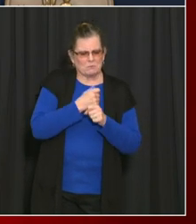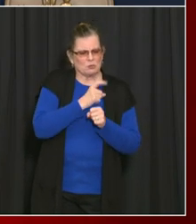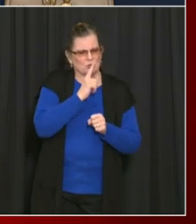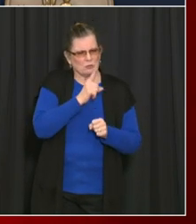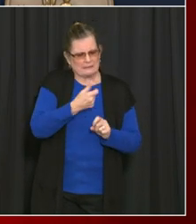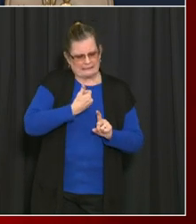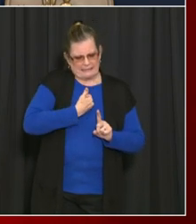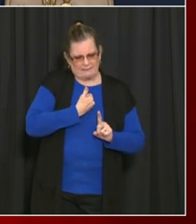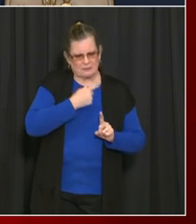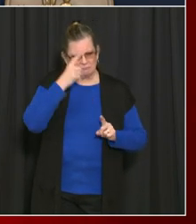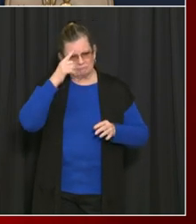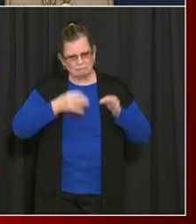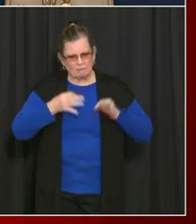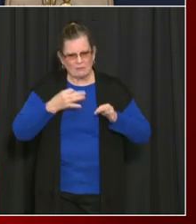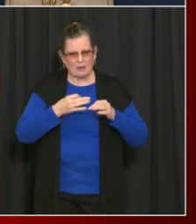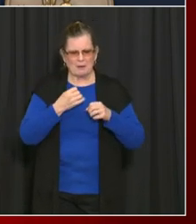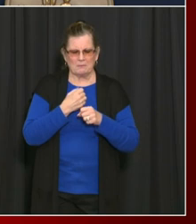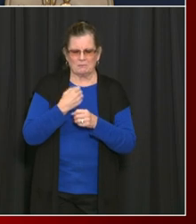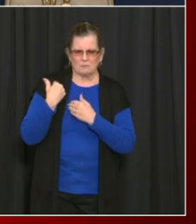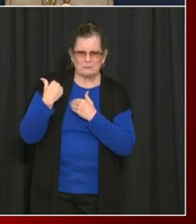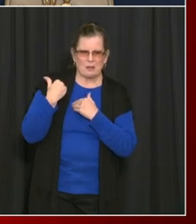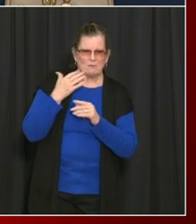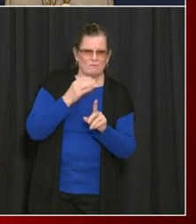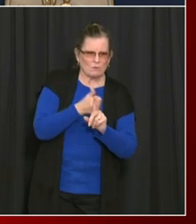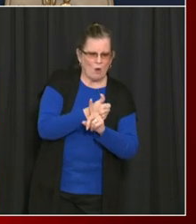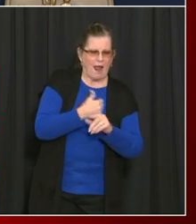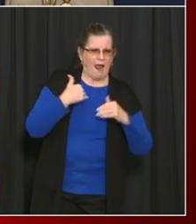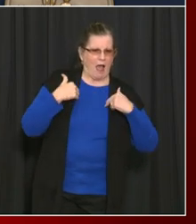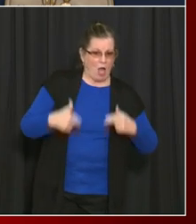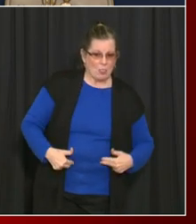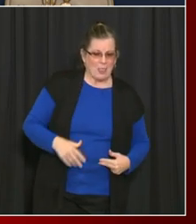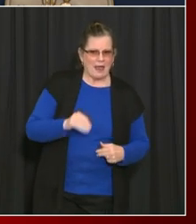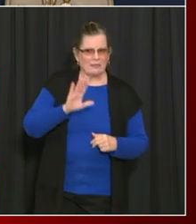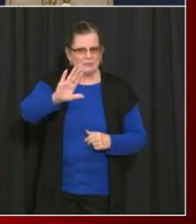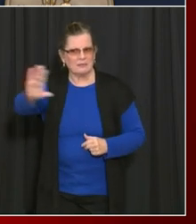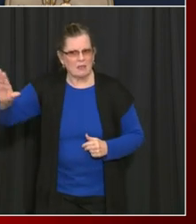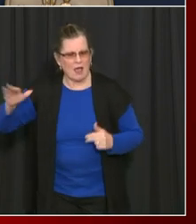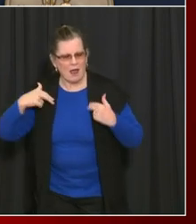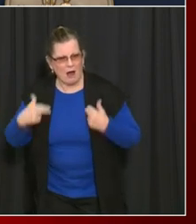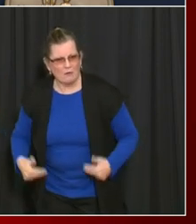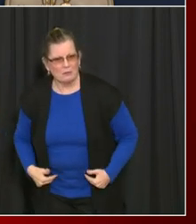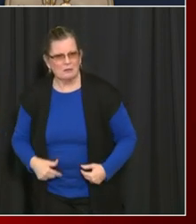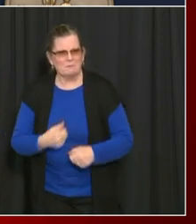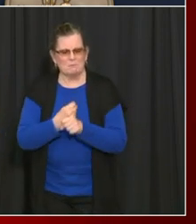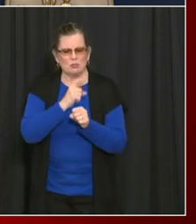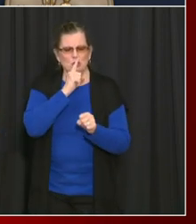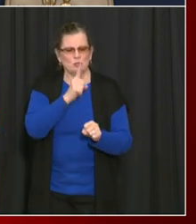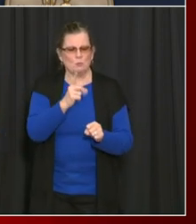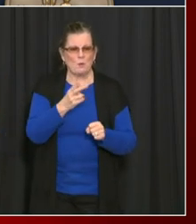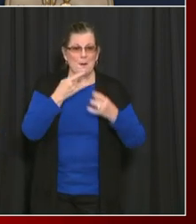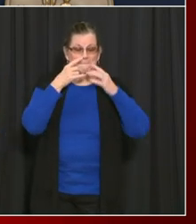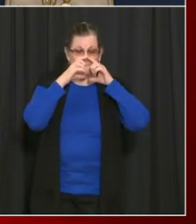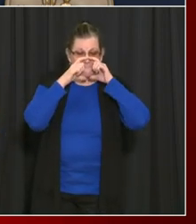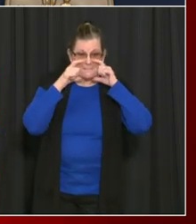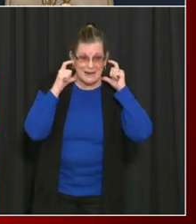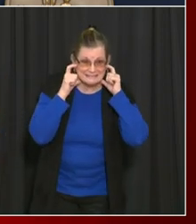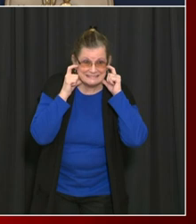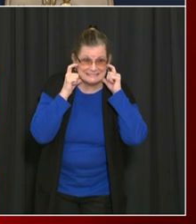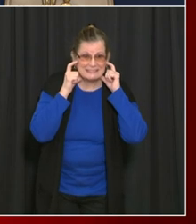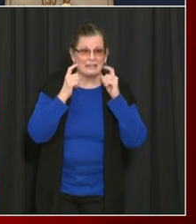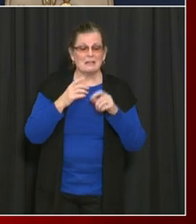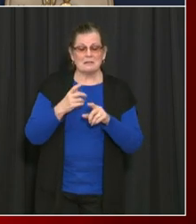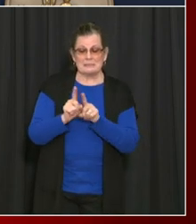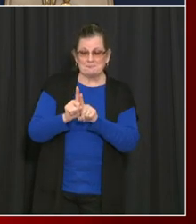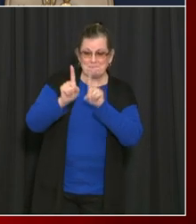each other. It's critical that people wear masks, social distance, and continue to practice good